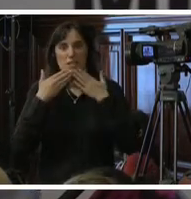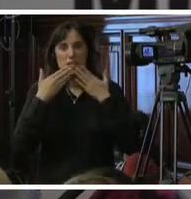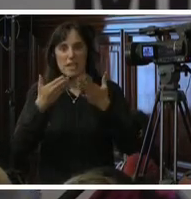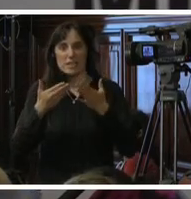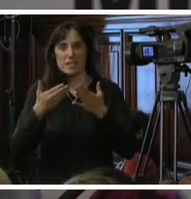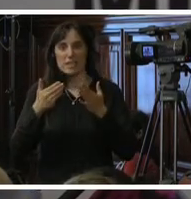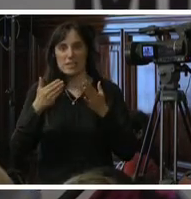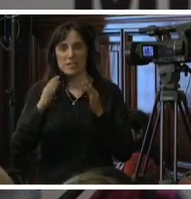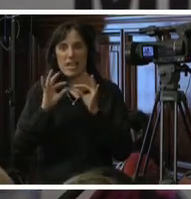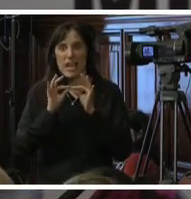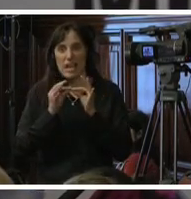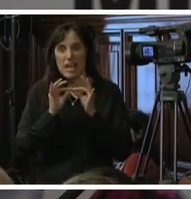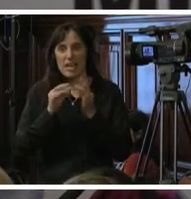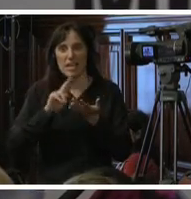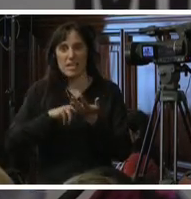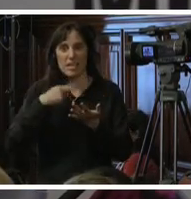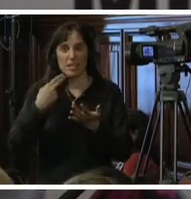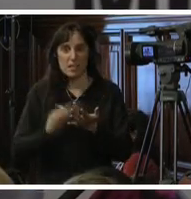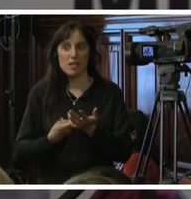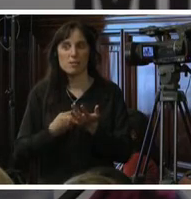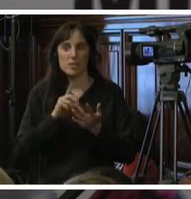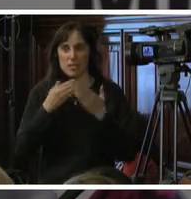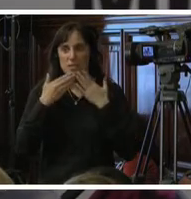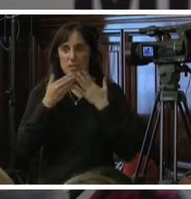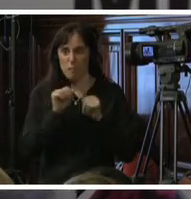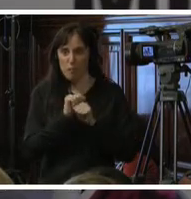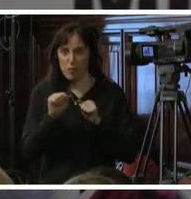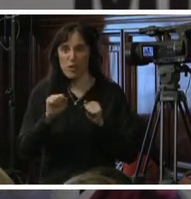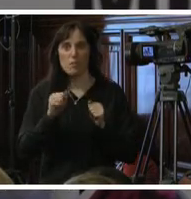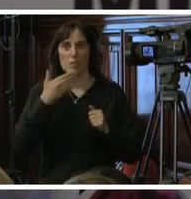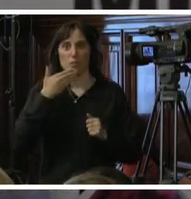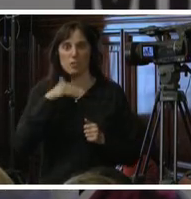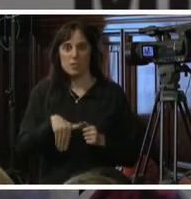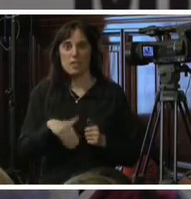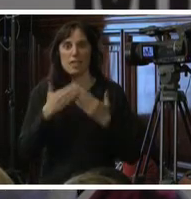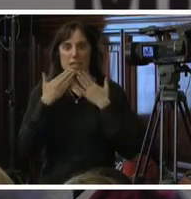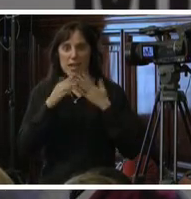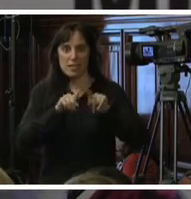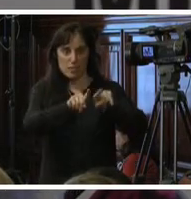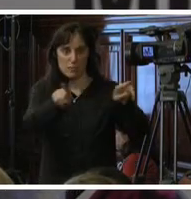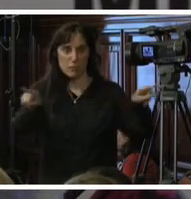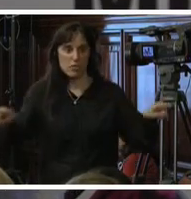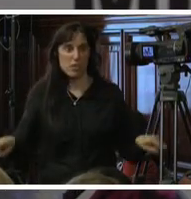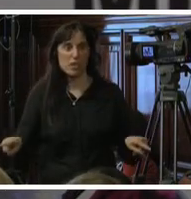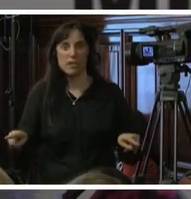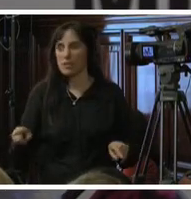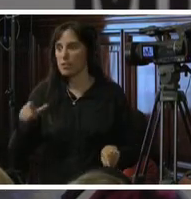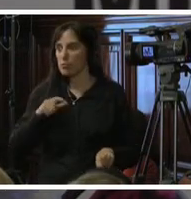our understanding. And I thank you, members of civil society, from the bottom